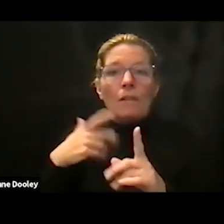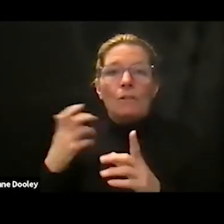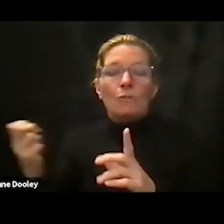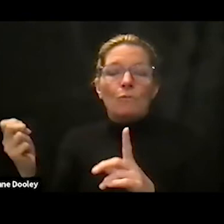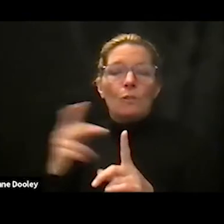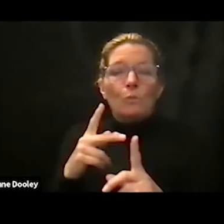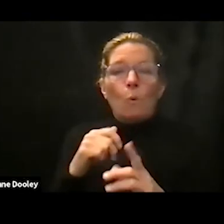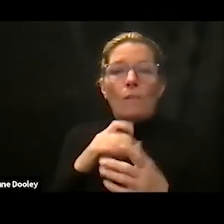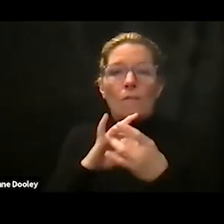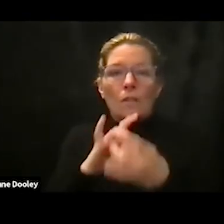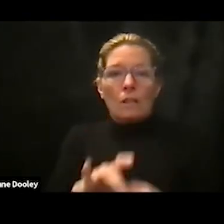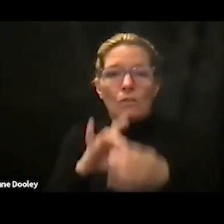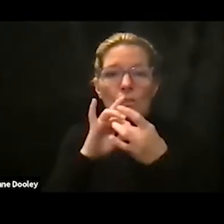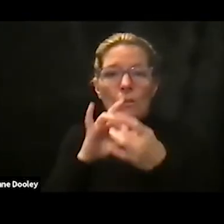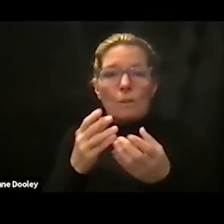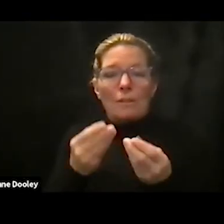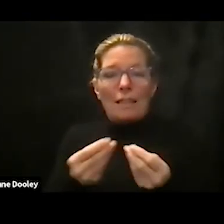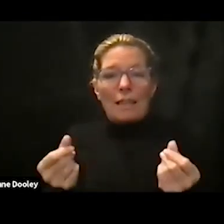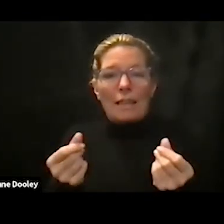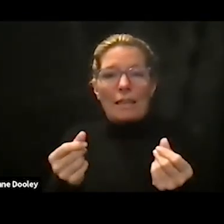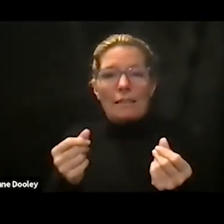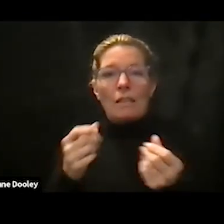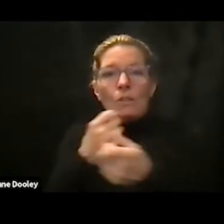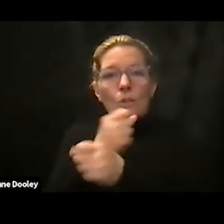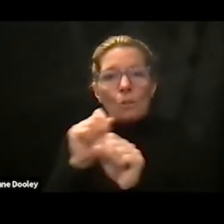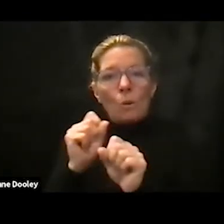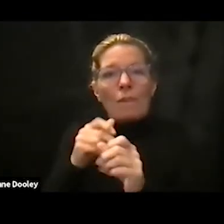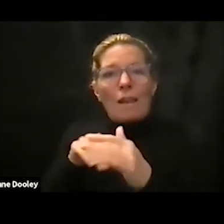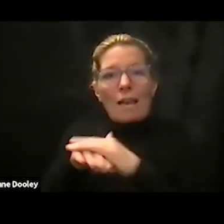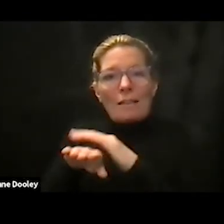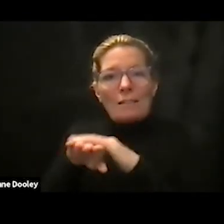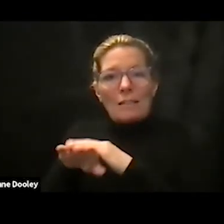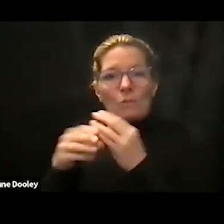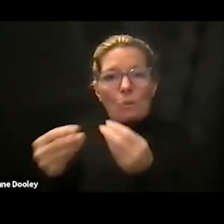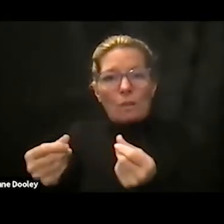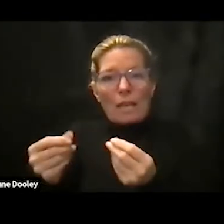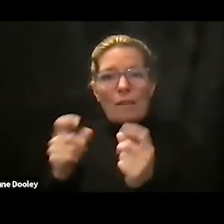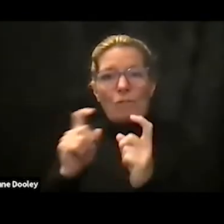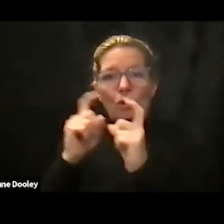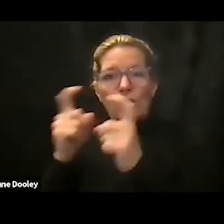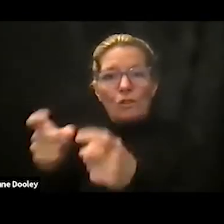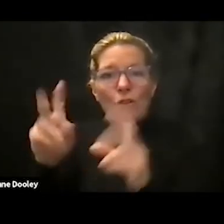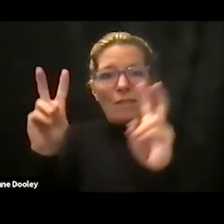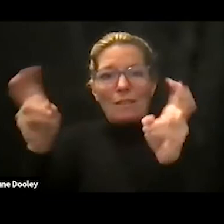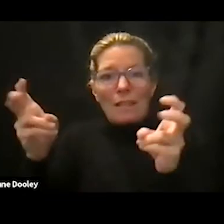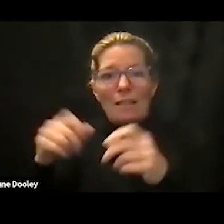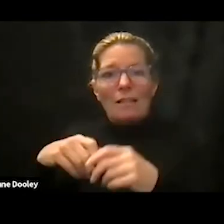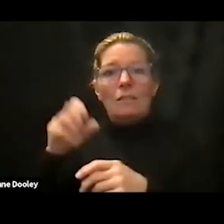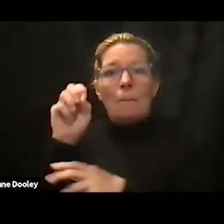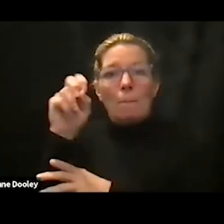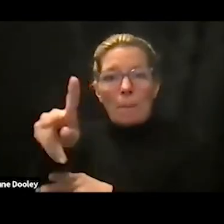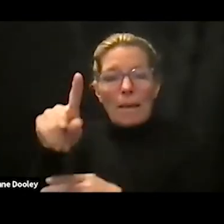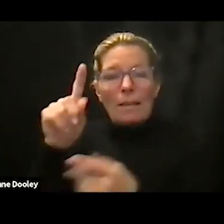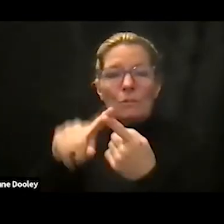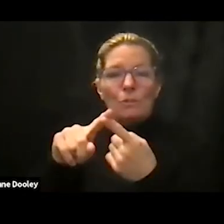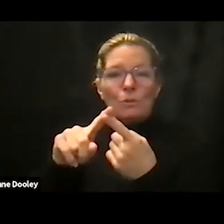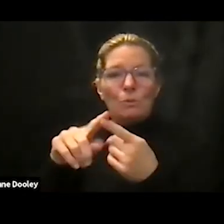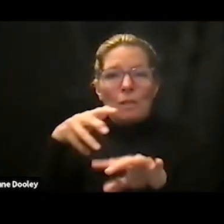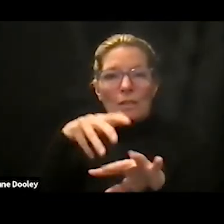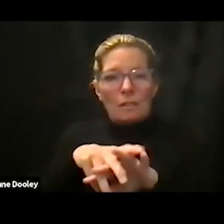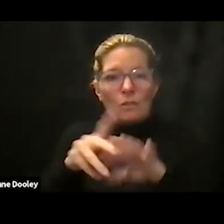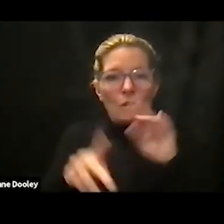land, secure their access to land, return those titles back to Indigenous peoples,